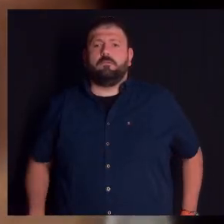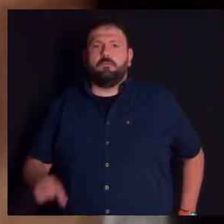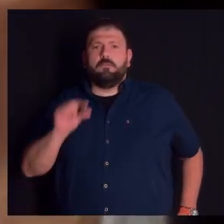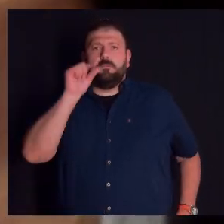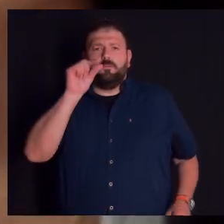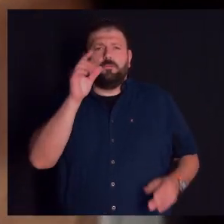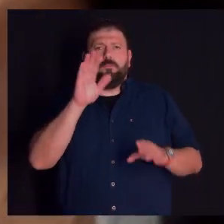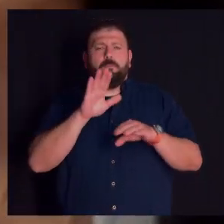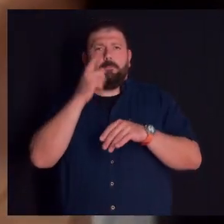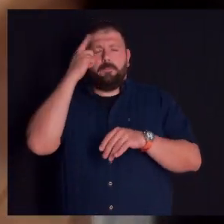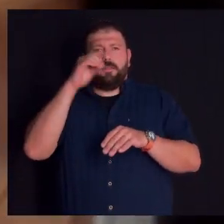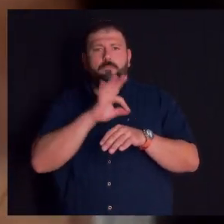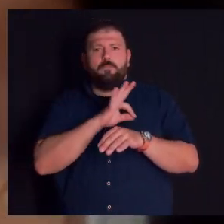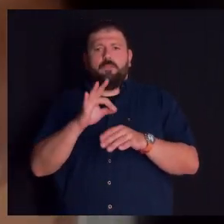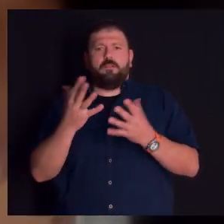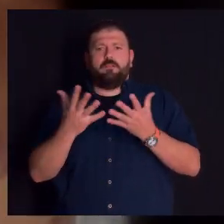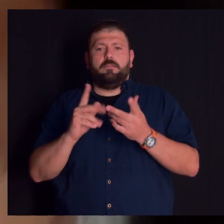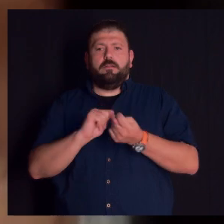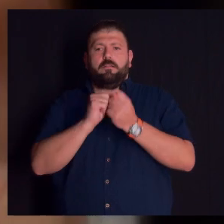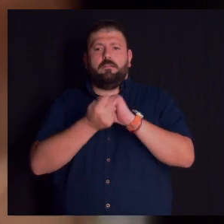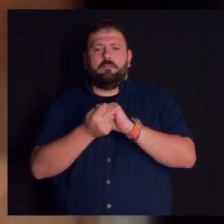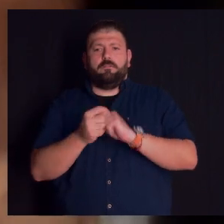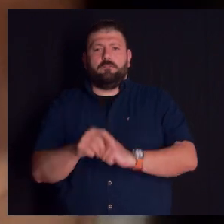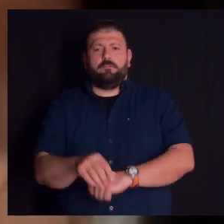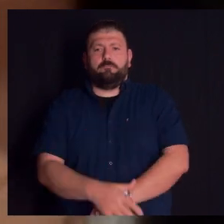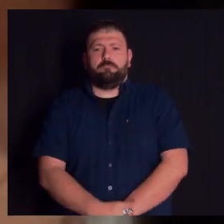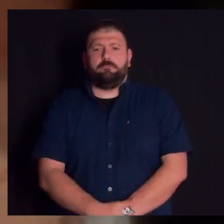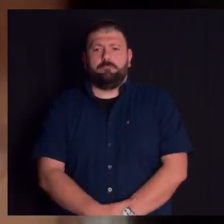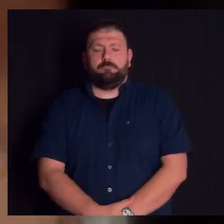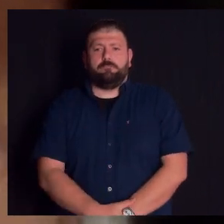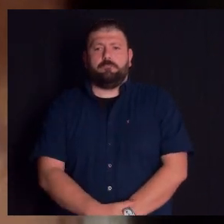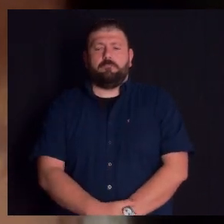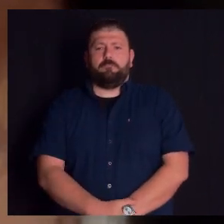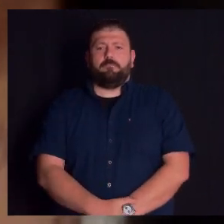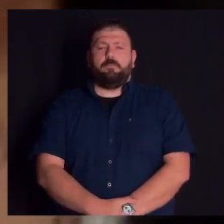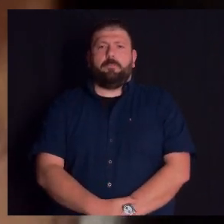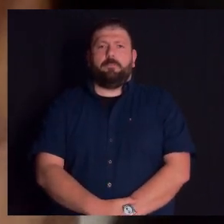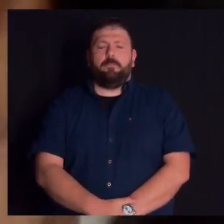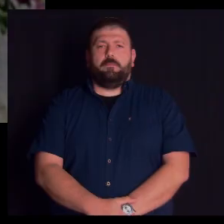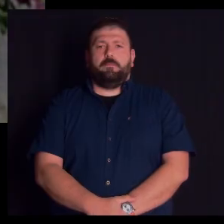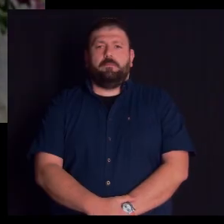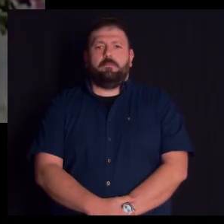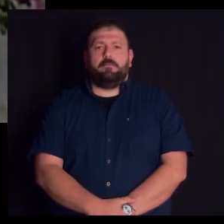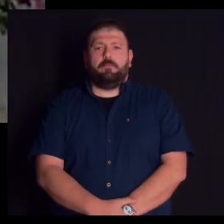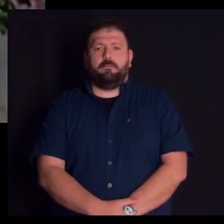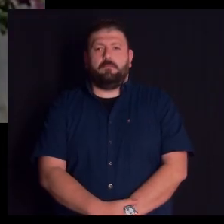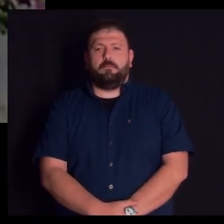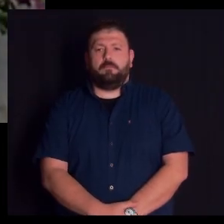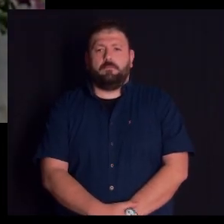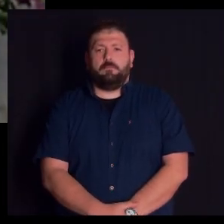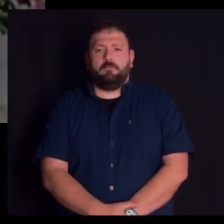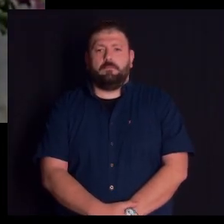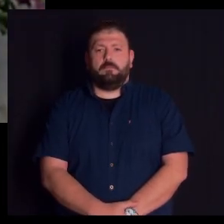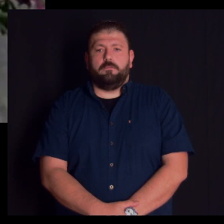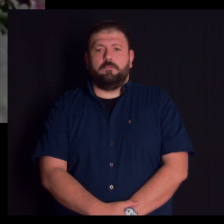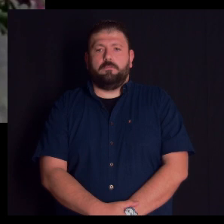Let's wait a little bit because we will need the interpretation services for her.